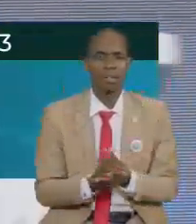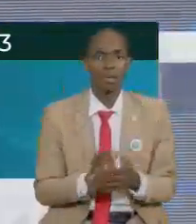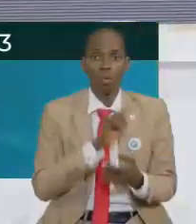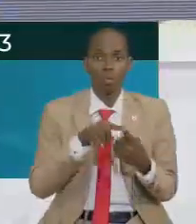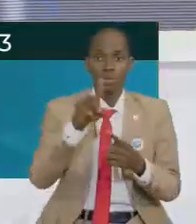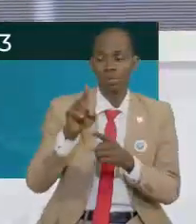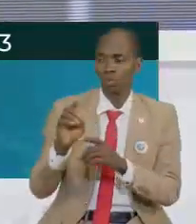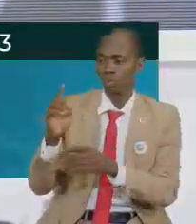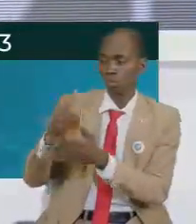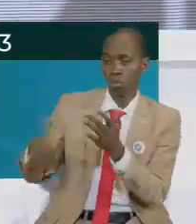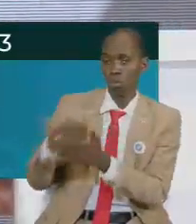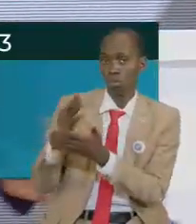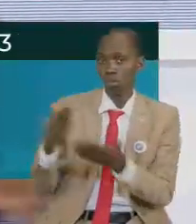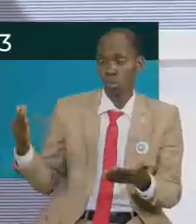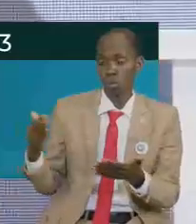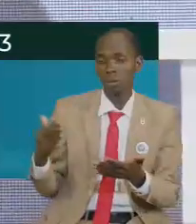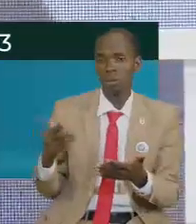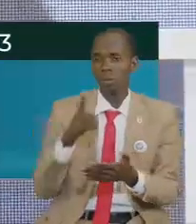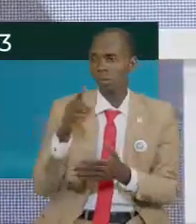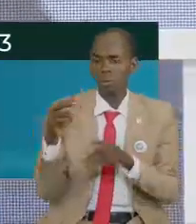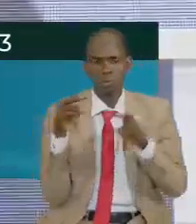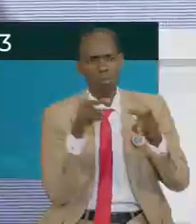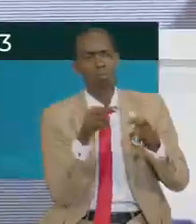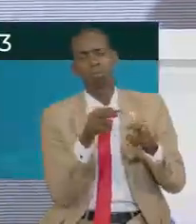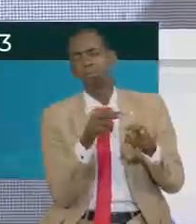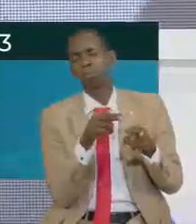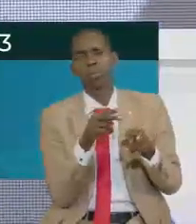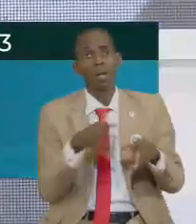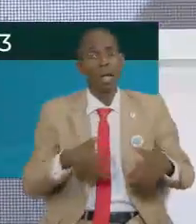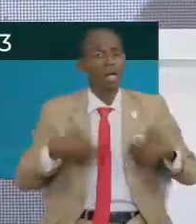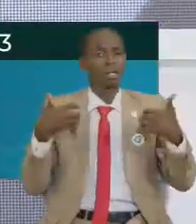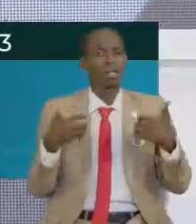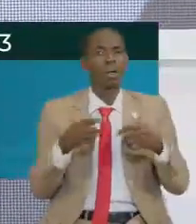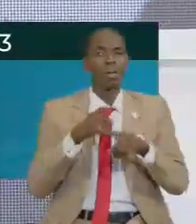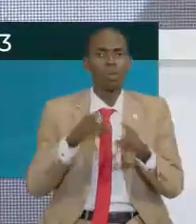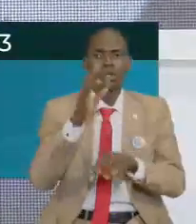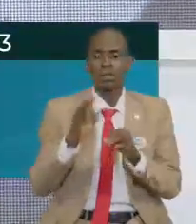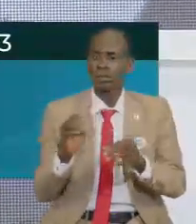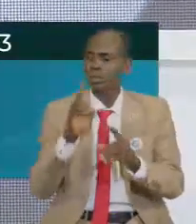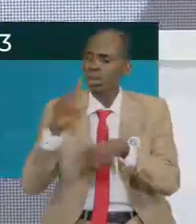about Jesus. And you don't you believe him?